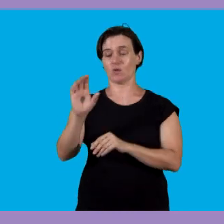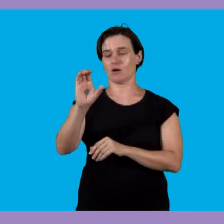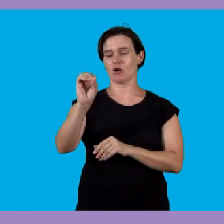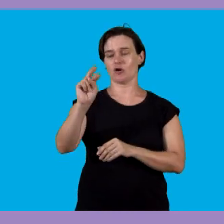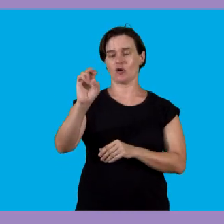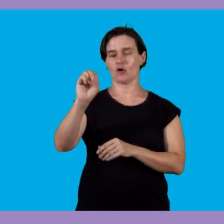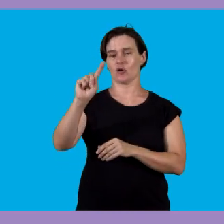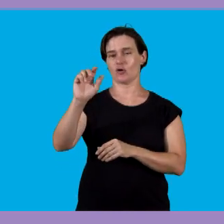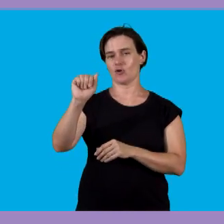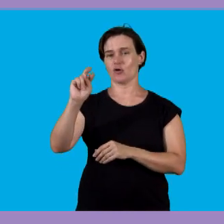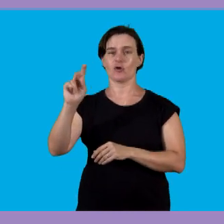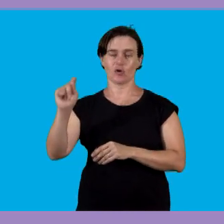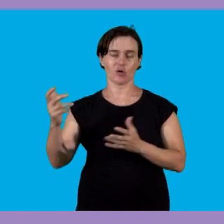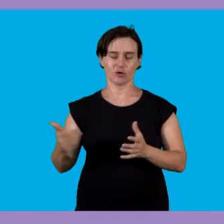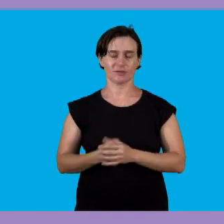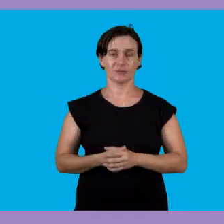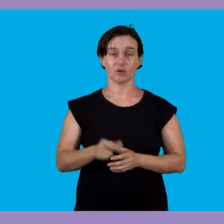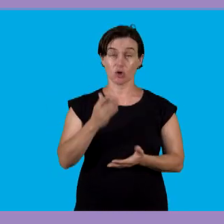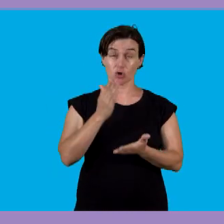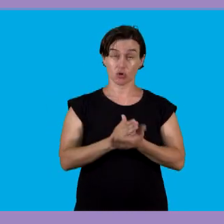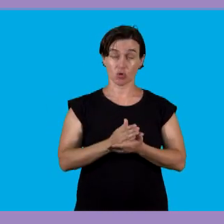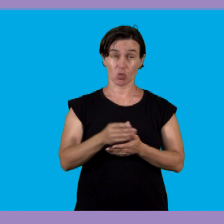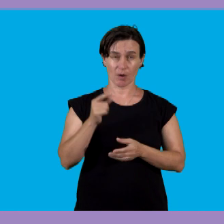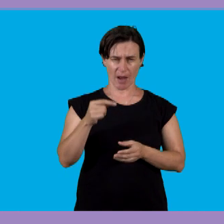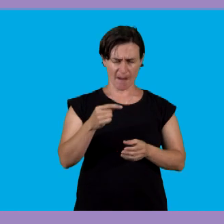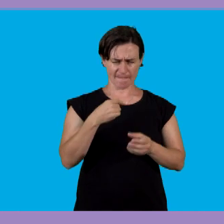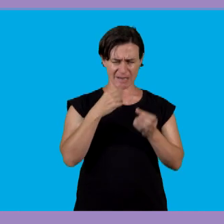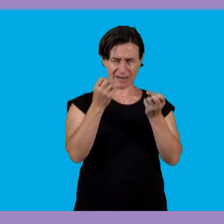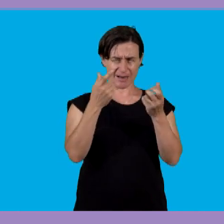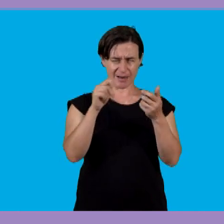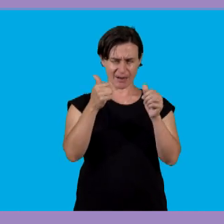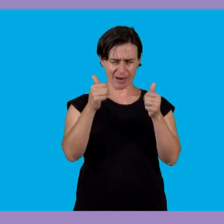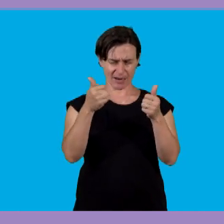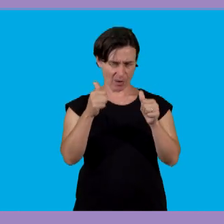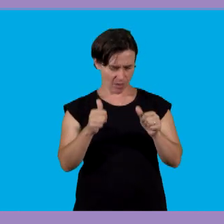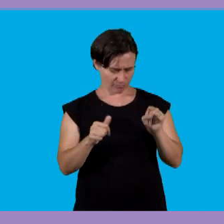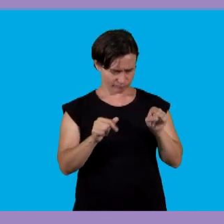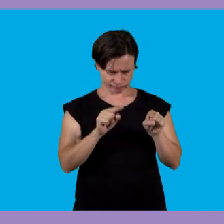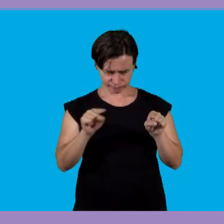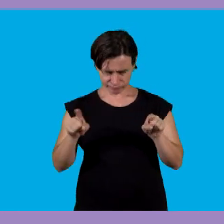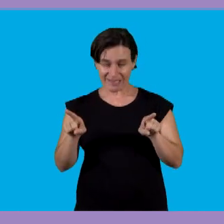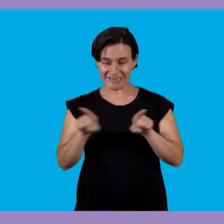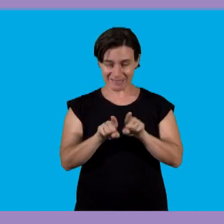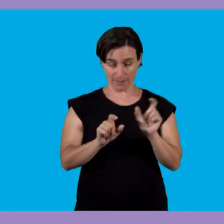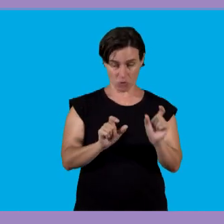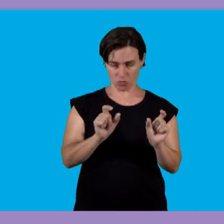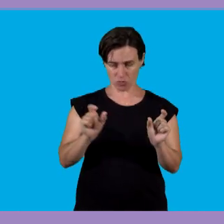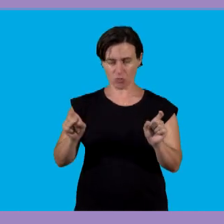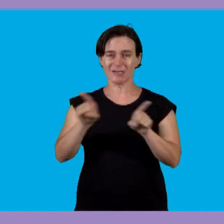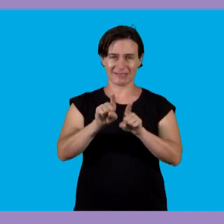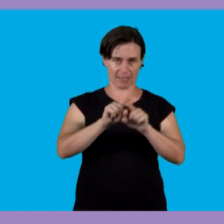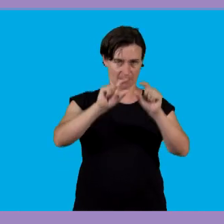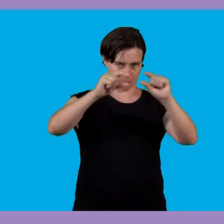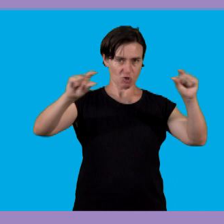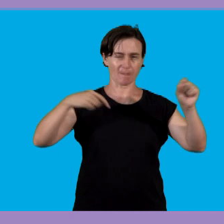the negative 10. So make sure that the number of terms that we had there are the same. So how